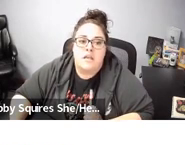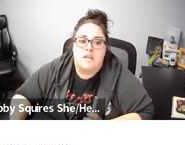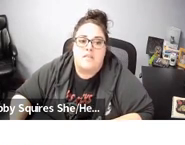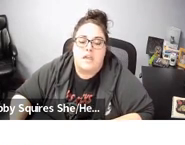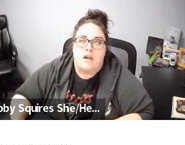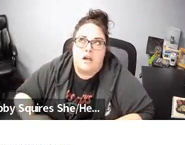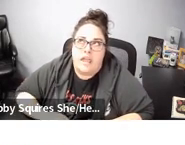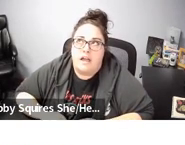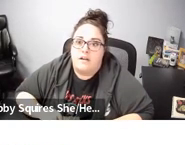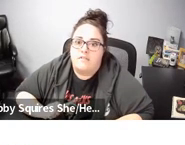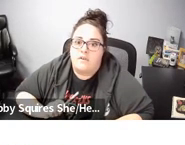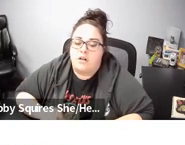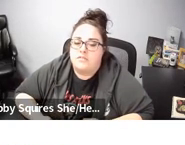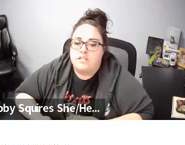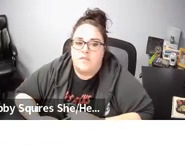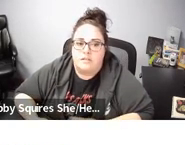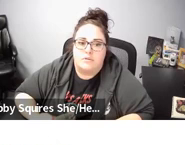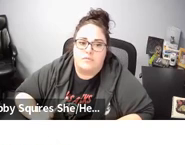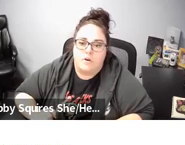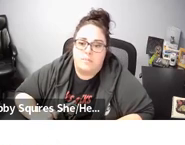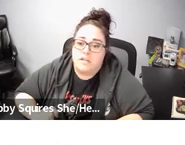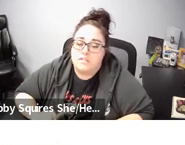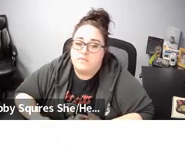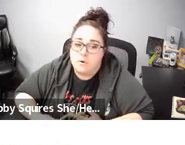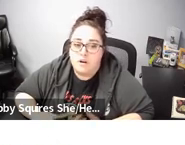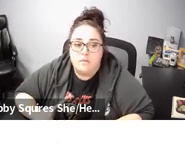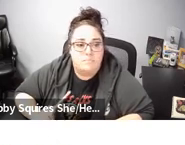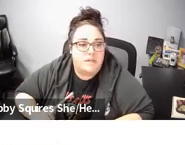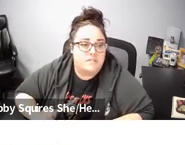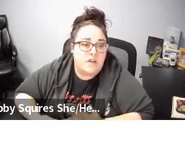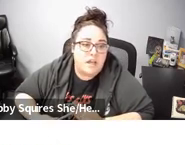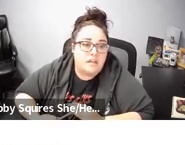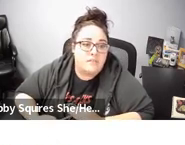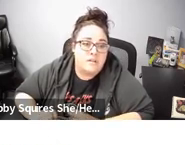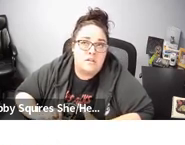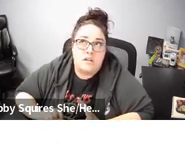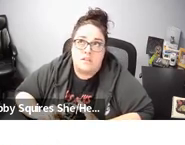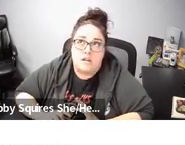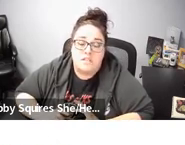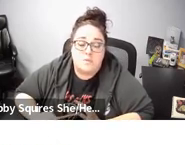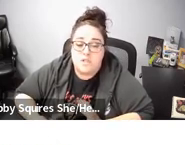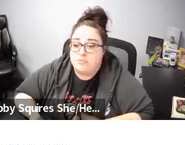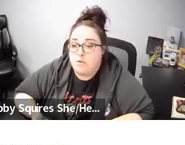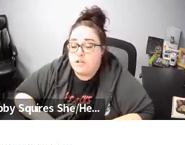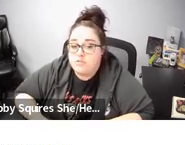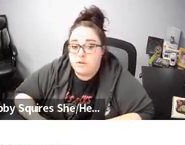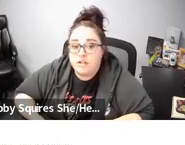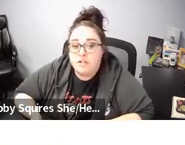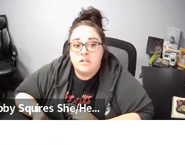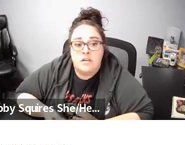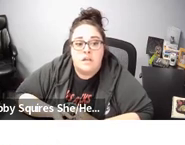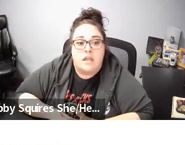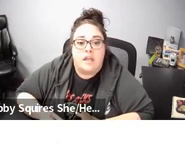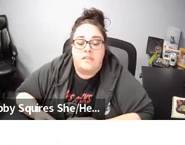these. They have all of these available for PS4, PS5, the Switch Pro